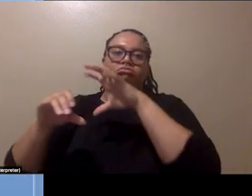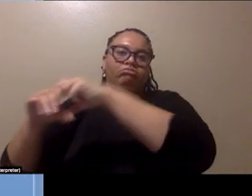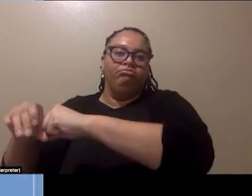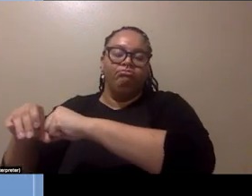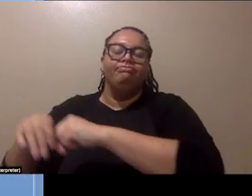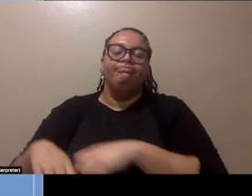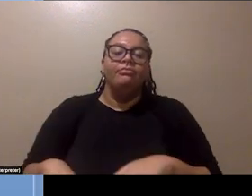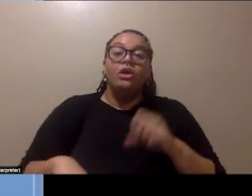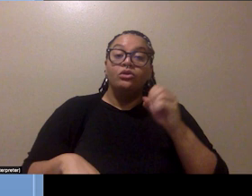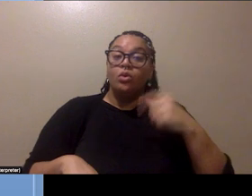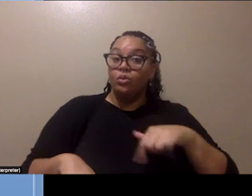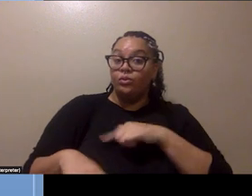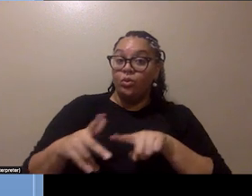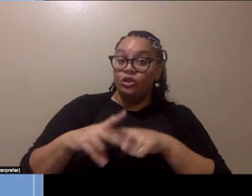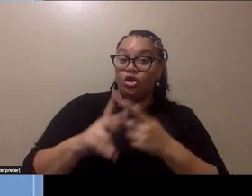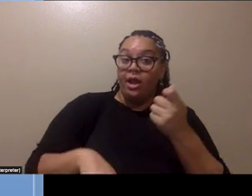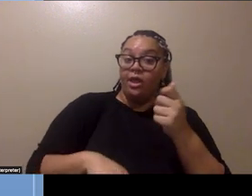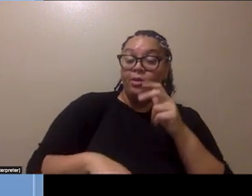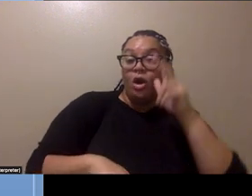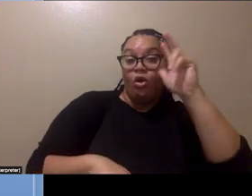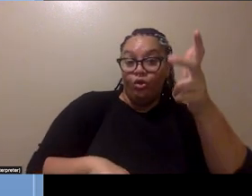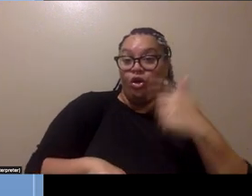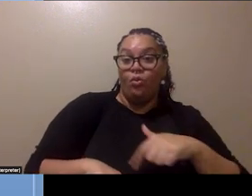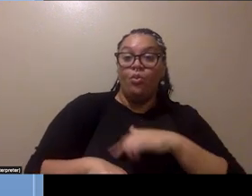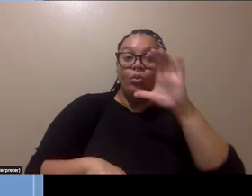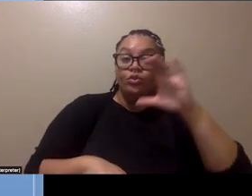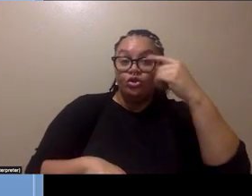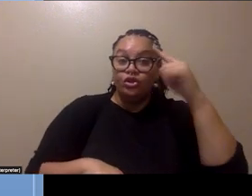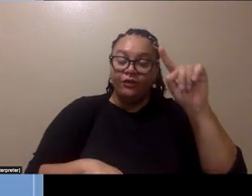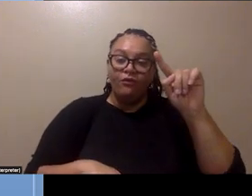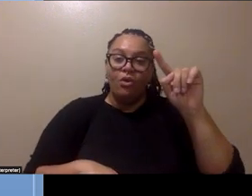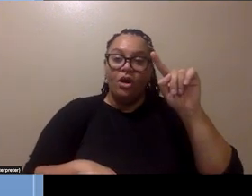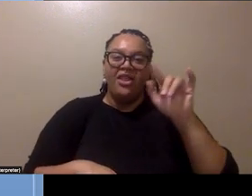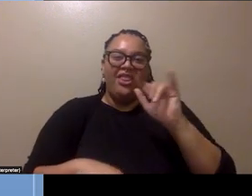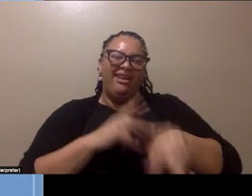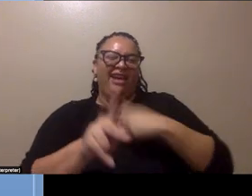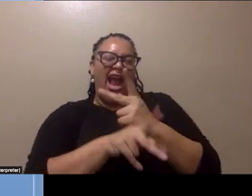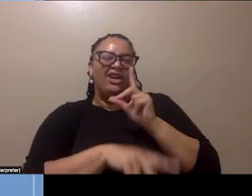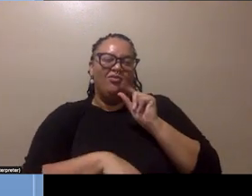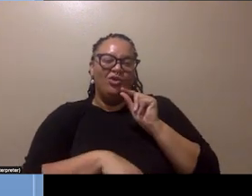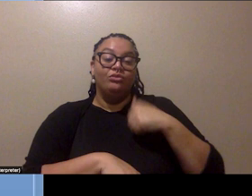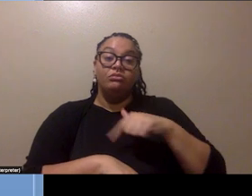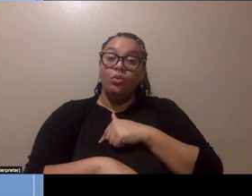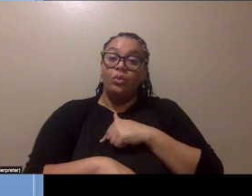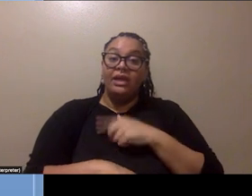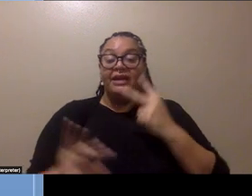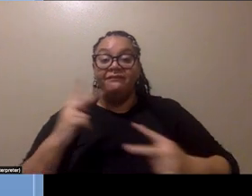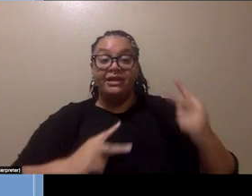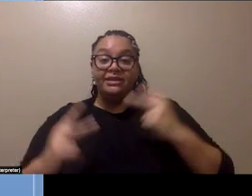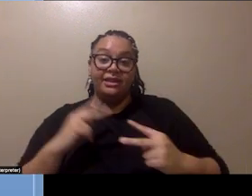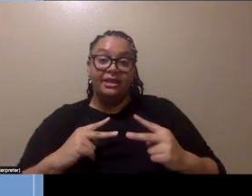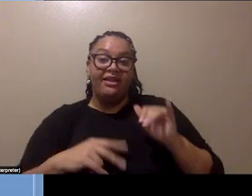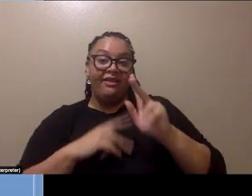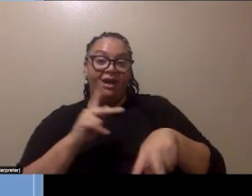early nesting period. So we do start a little bit earlier when we're doing nest searching for these types of birds. So